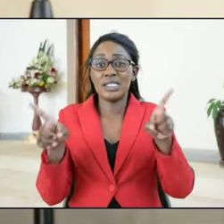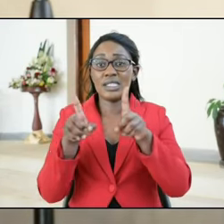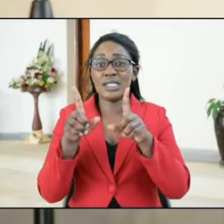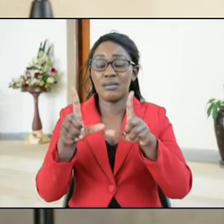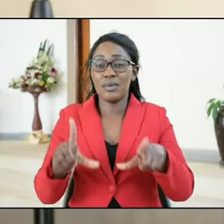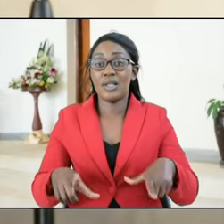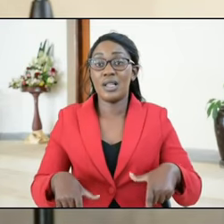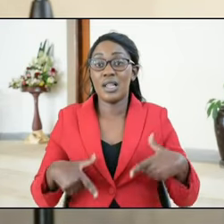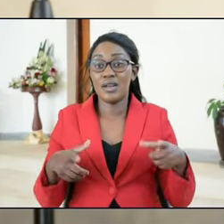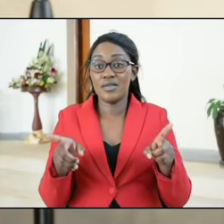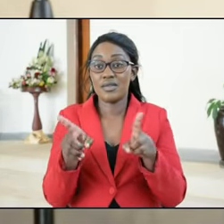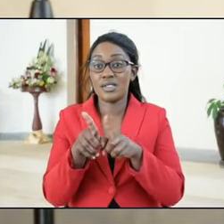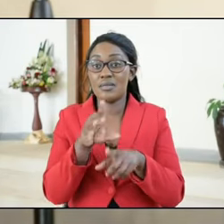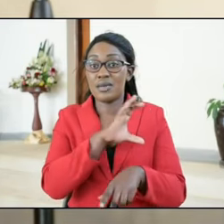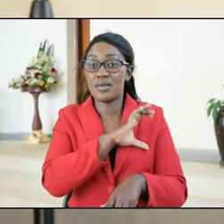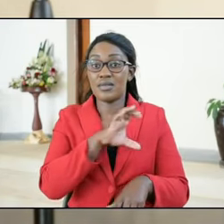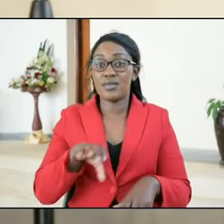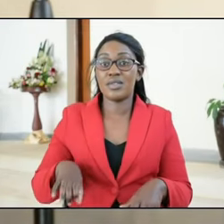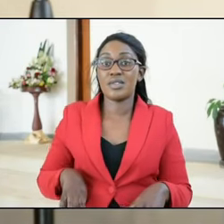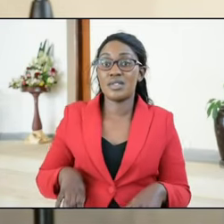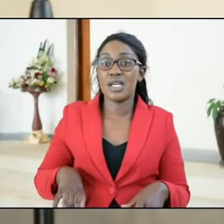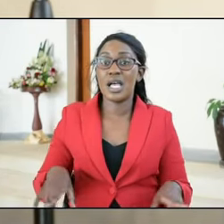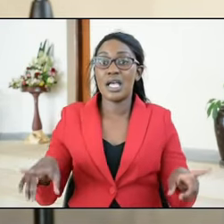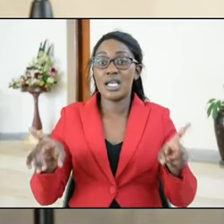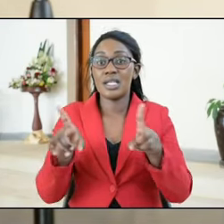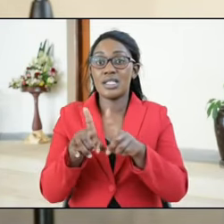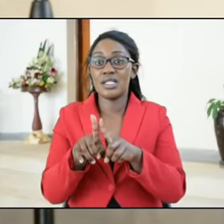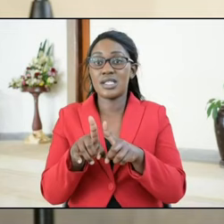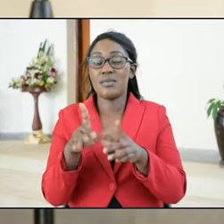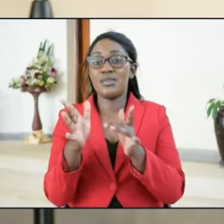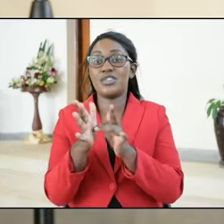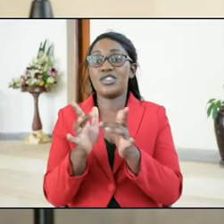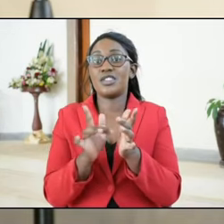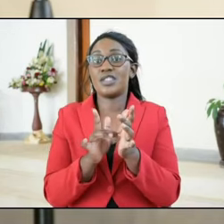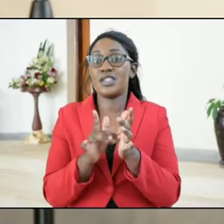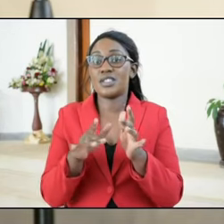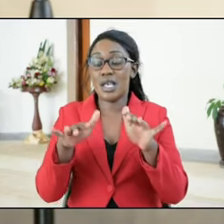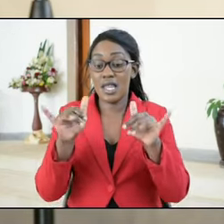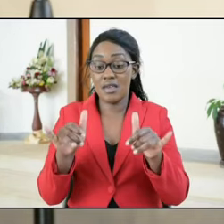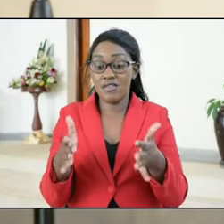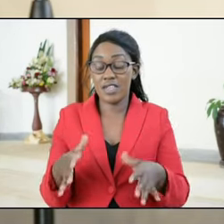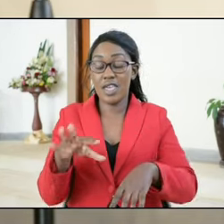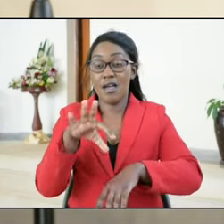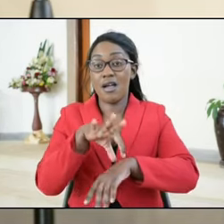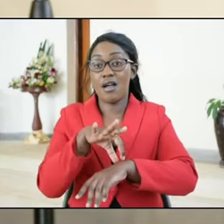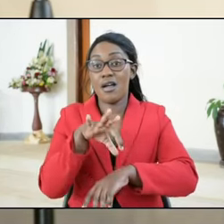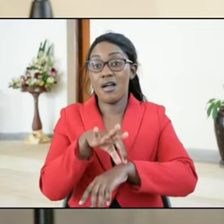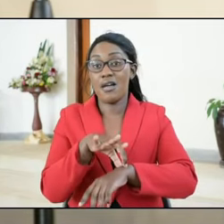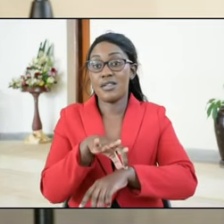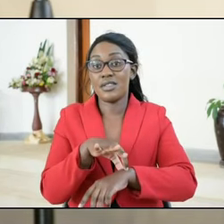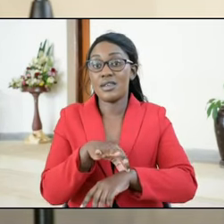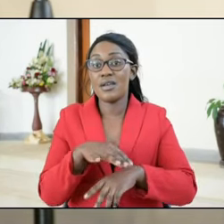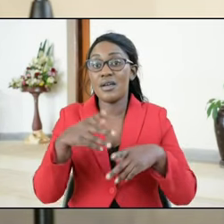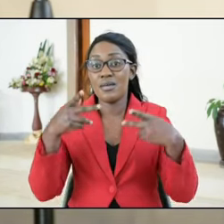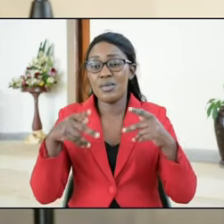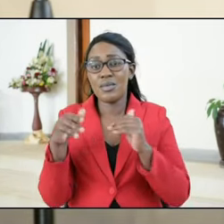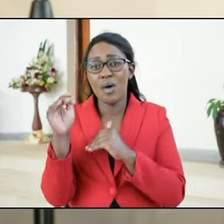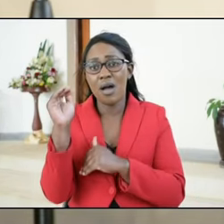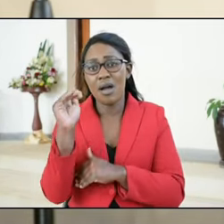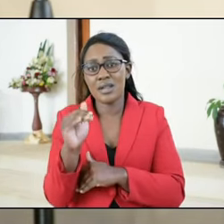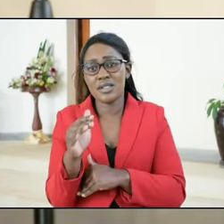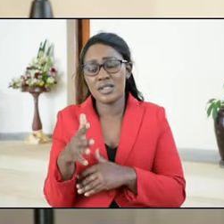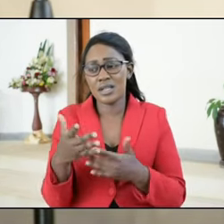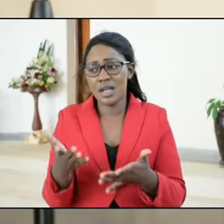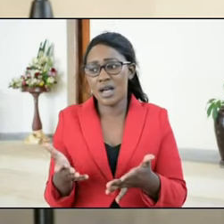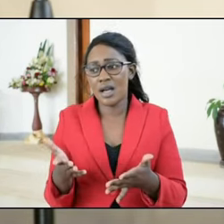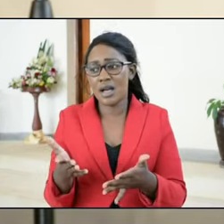time. When Jesus was living on earth, Pharisees are asking, your disciples are not